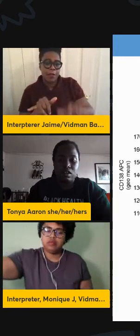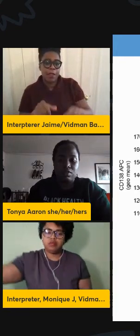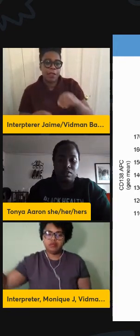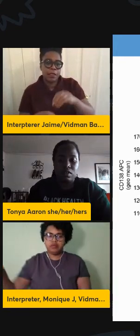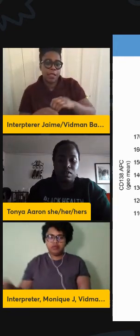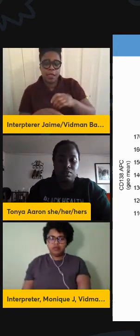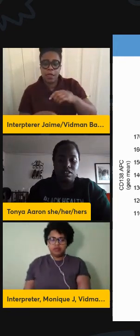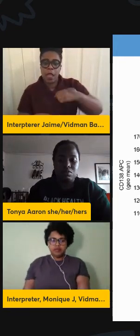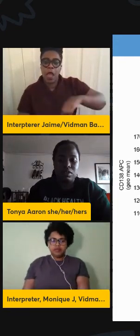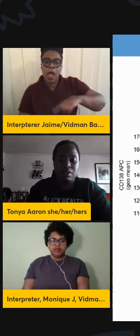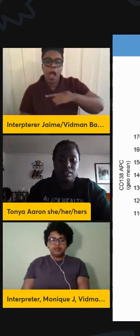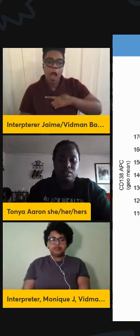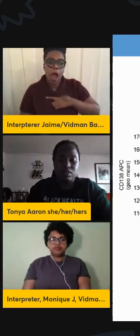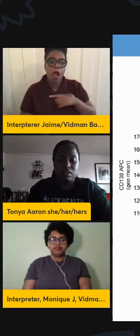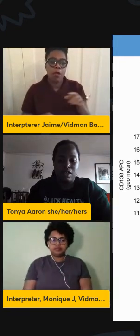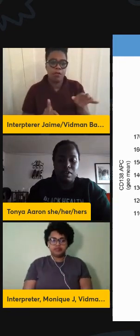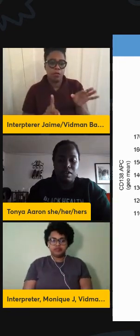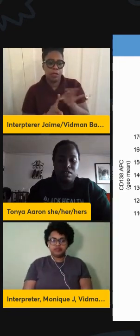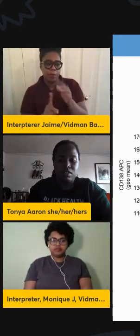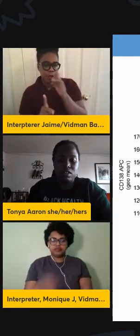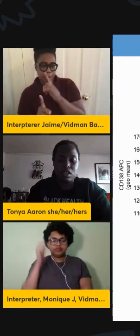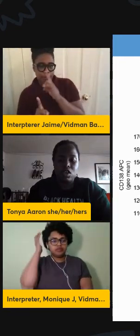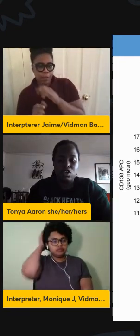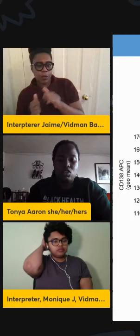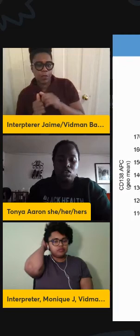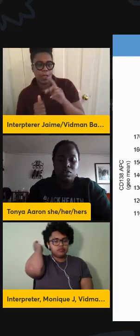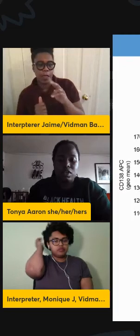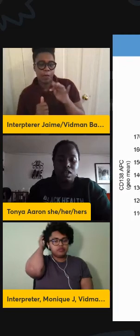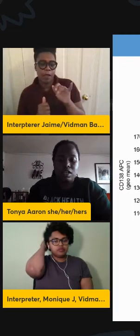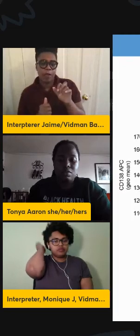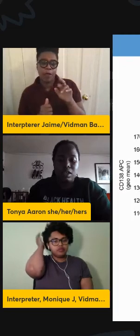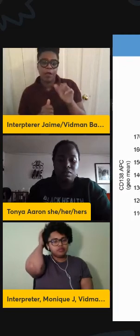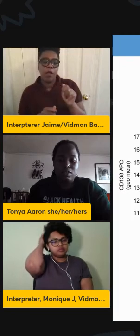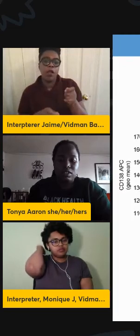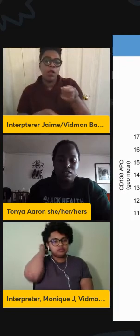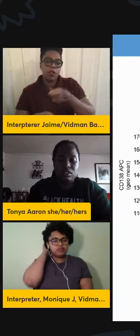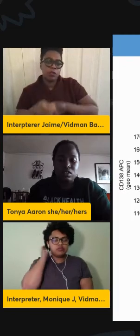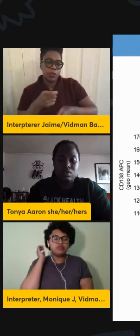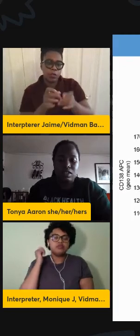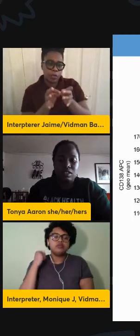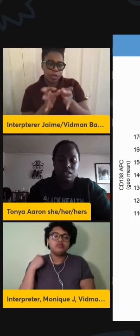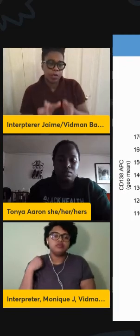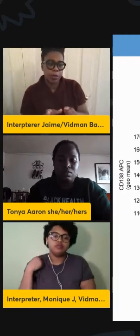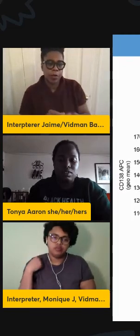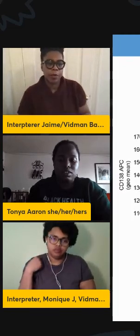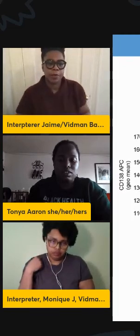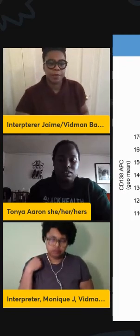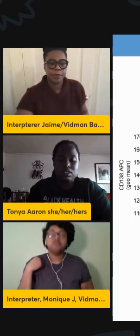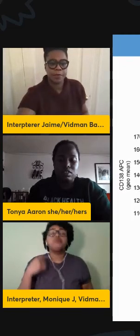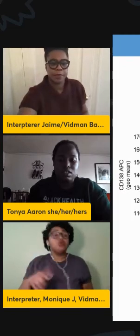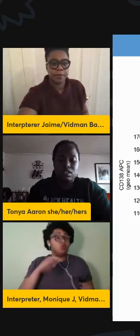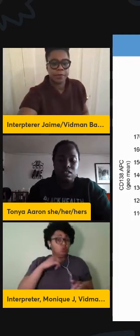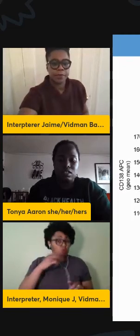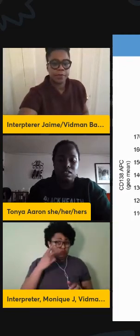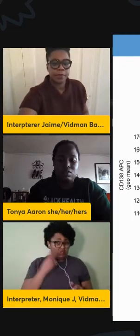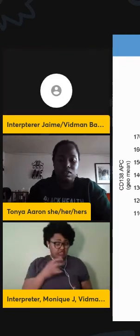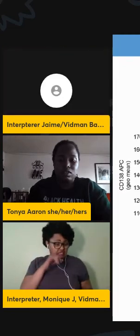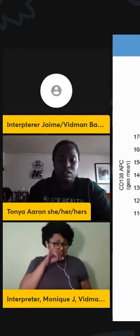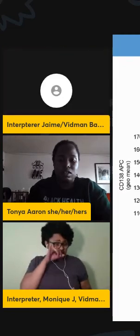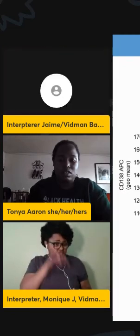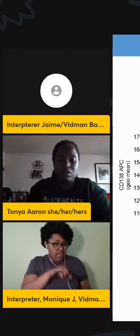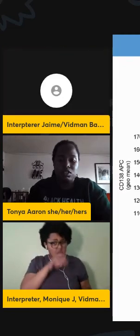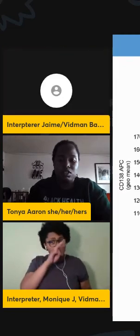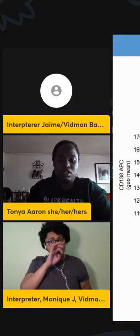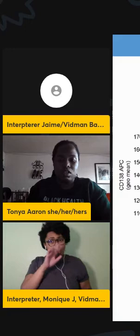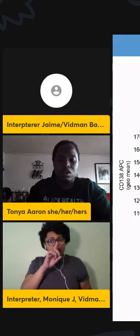our recipient mice with chimeras. So when our non-hematopoietic cells are wild type, we see a decrease in